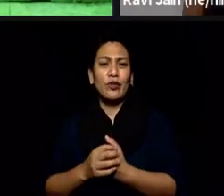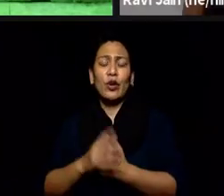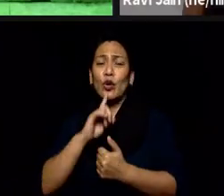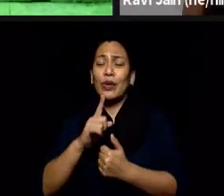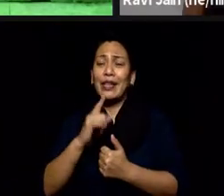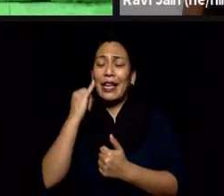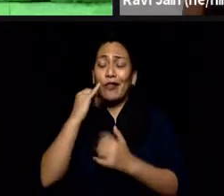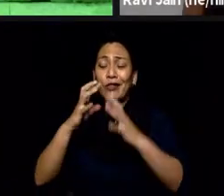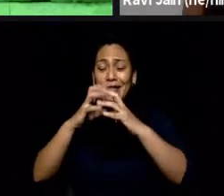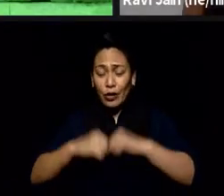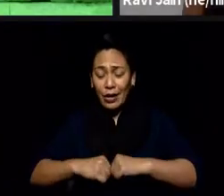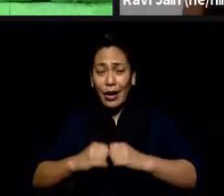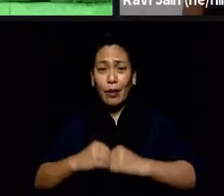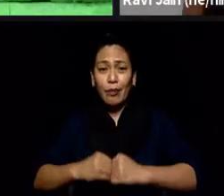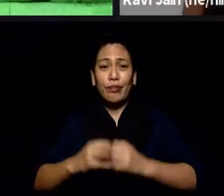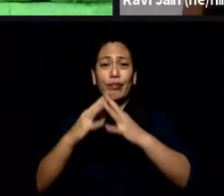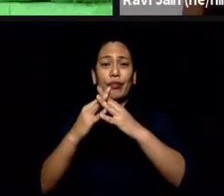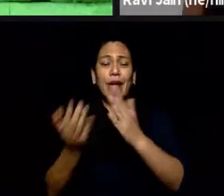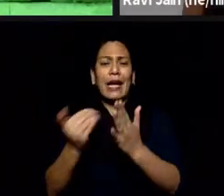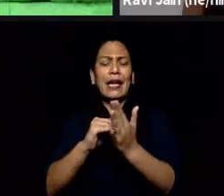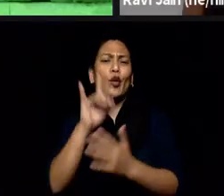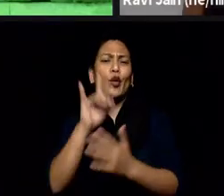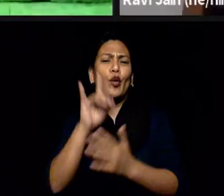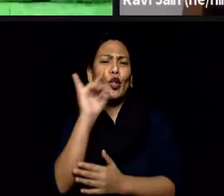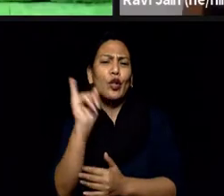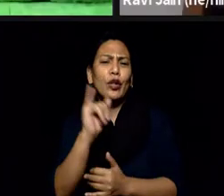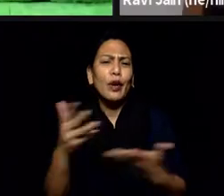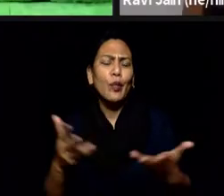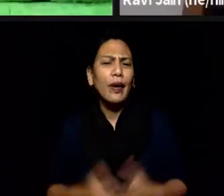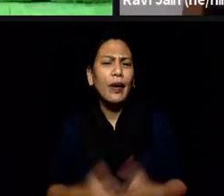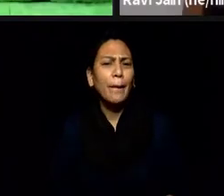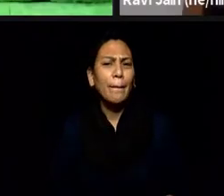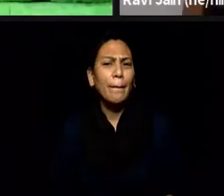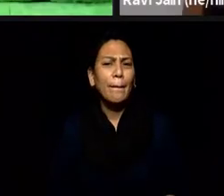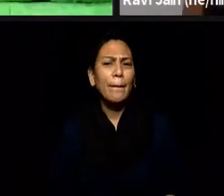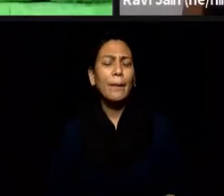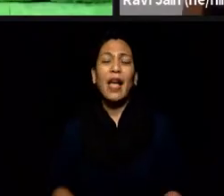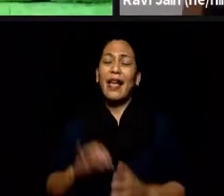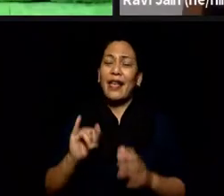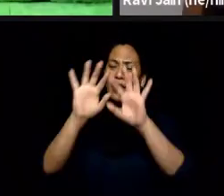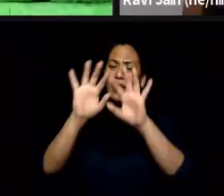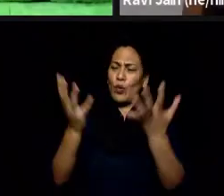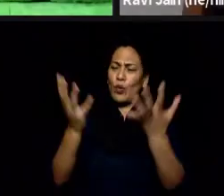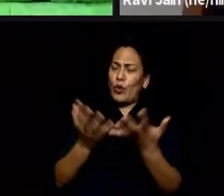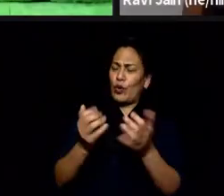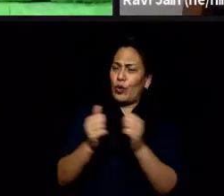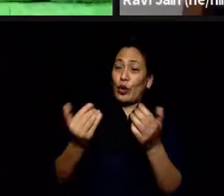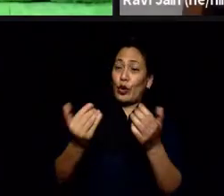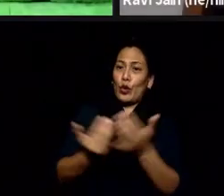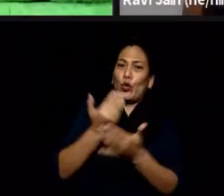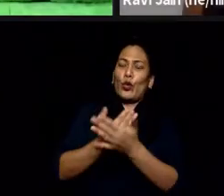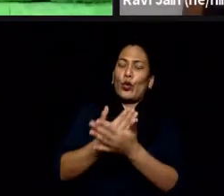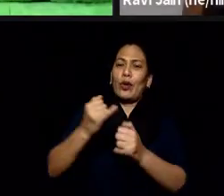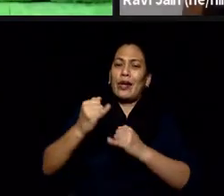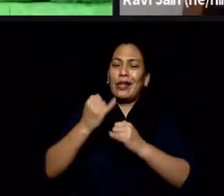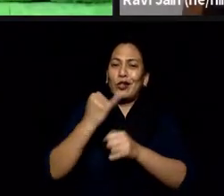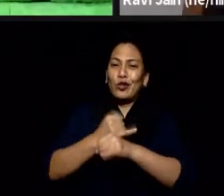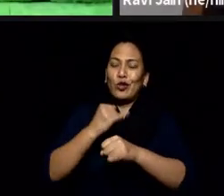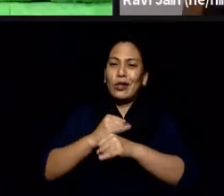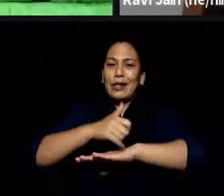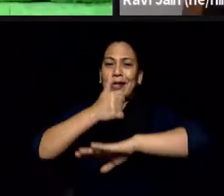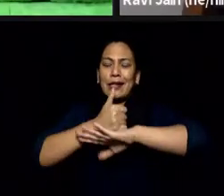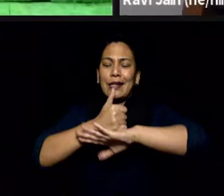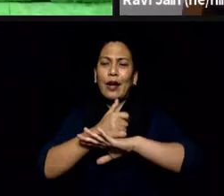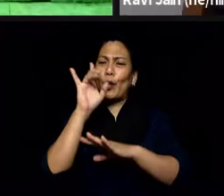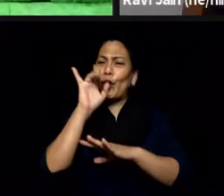we rebuild? What would that look like? What would that world be? I haven't thought that through yet, but